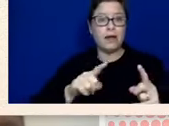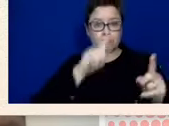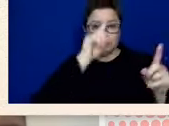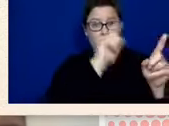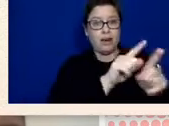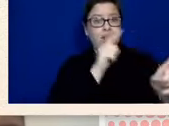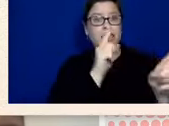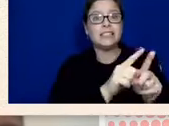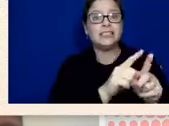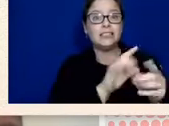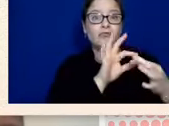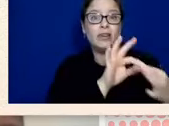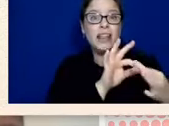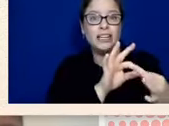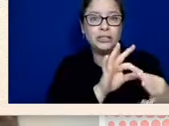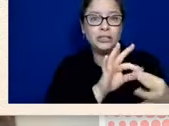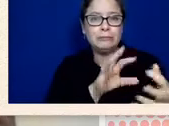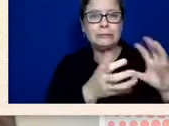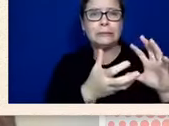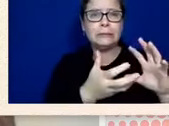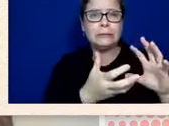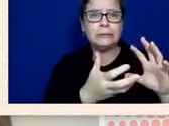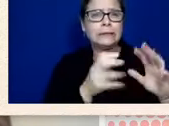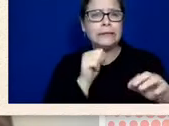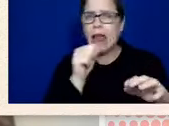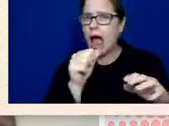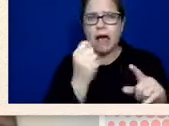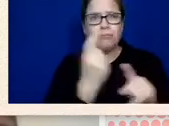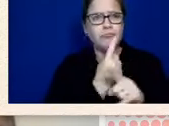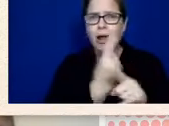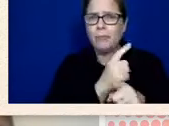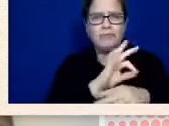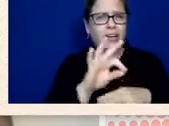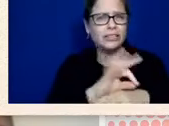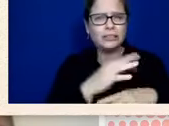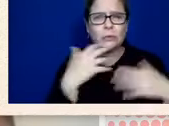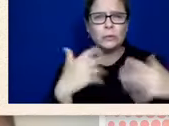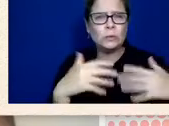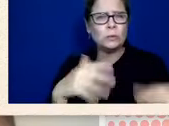it does lean into the fact that sooner or later, once you get older,